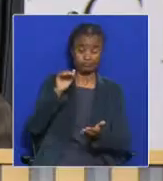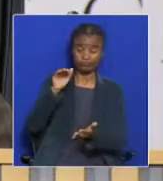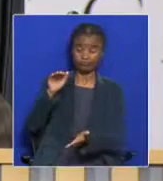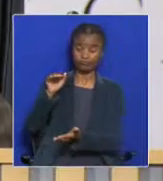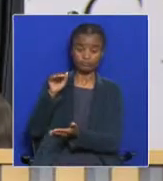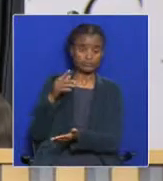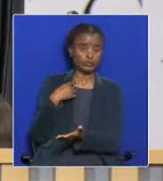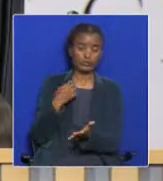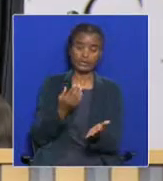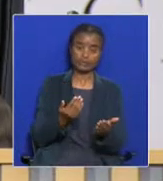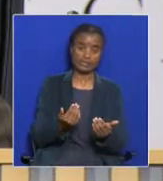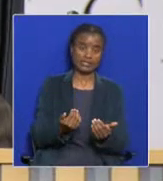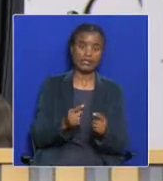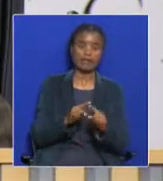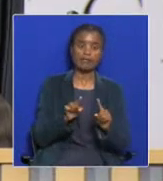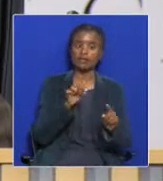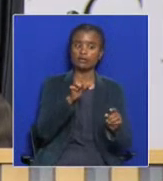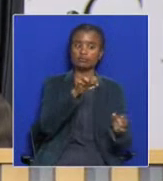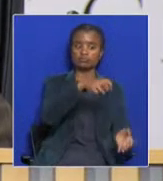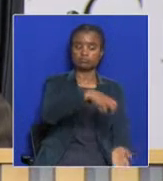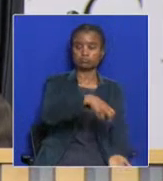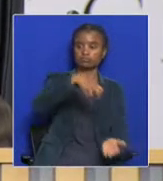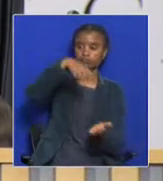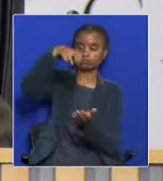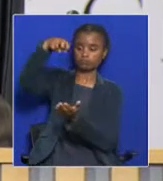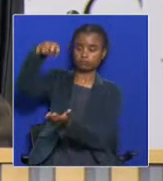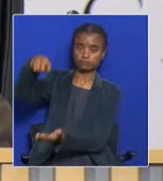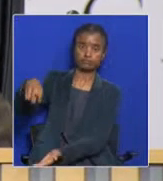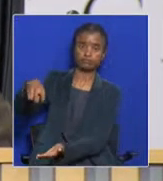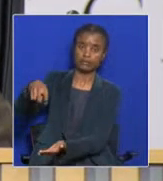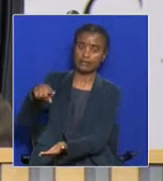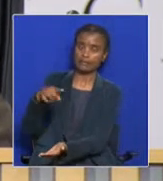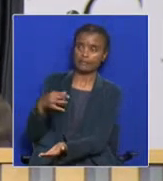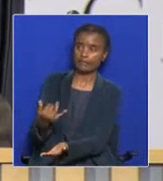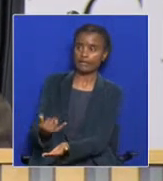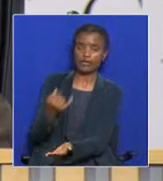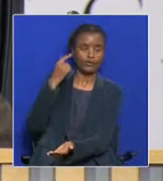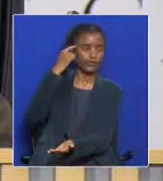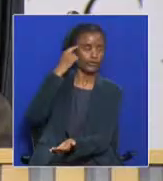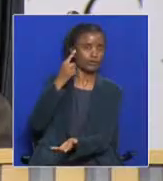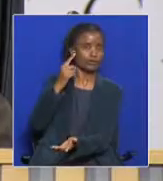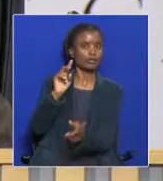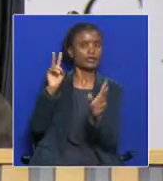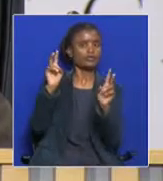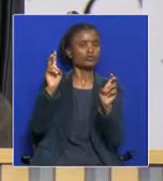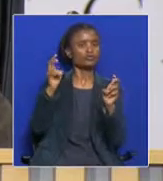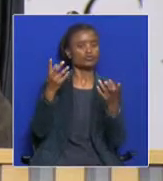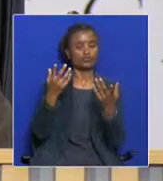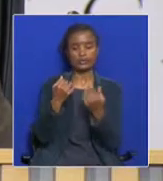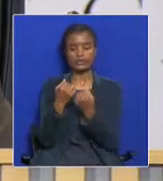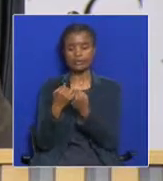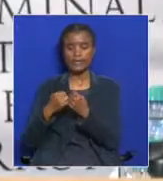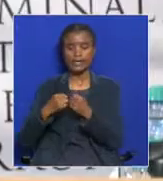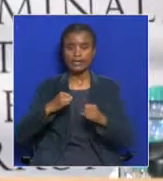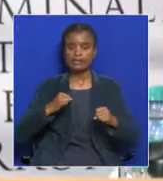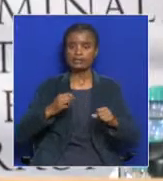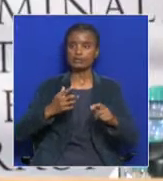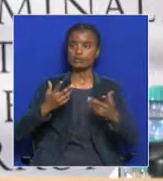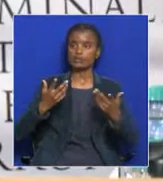didn't think that we're going to have an issue now of space required for processing of exhibits. Okay,